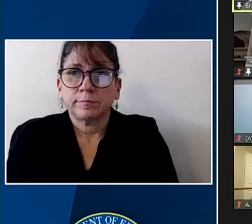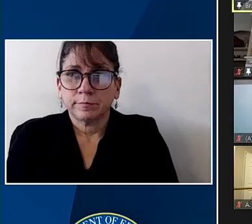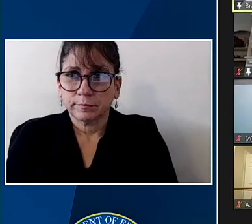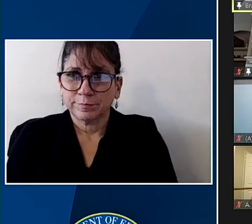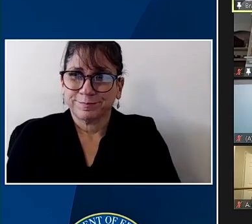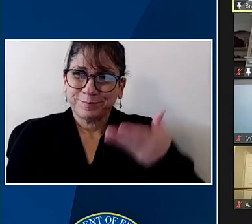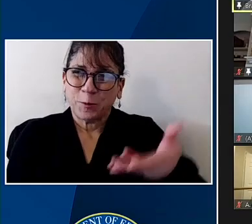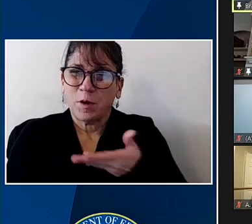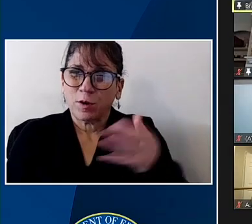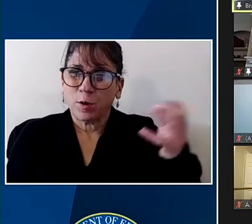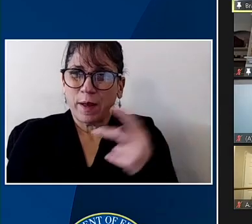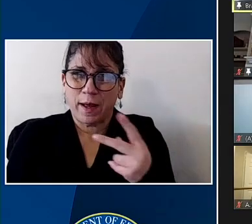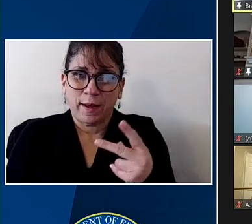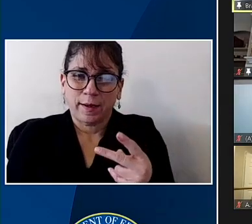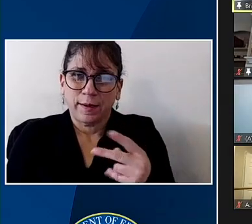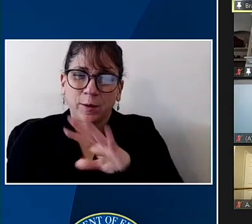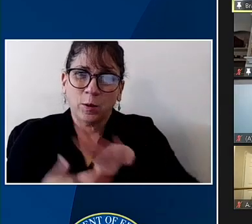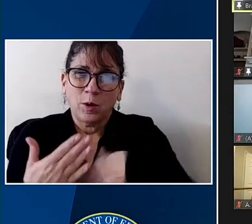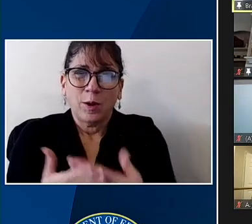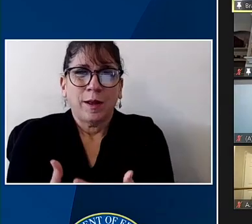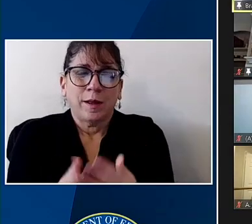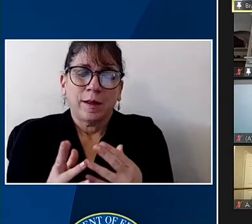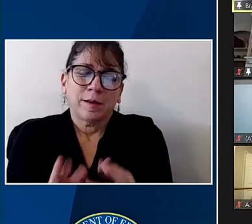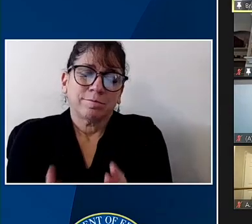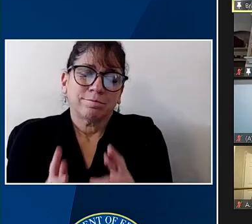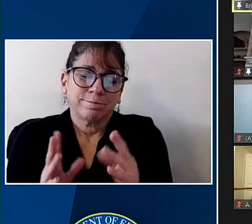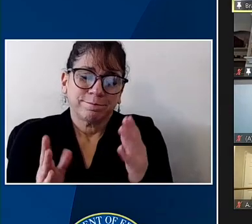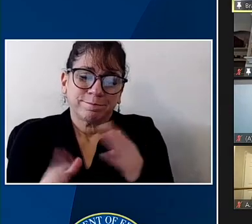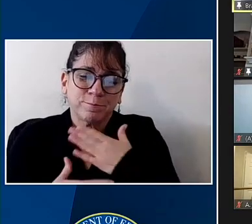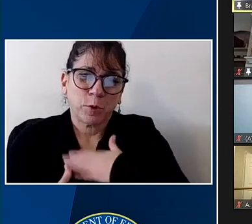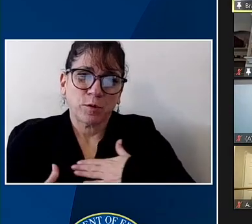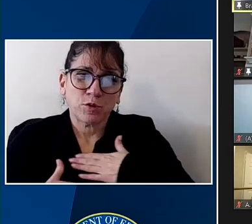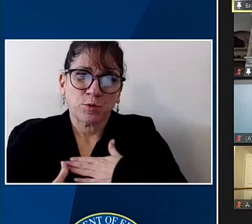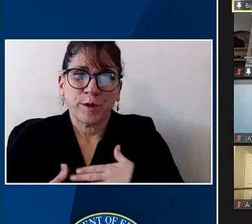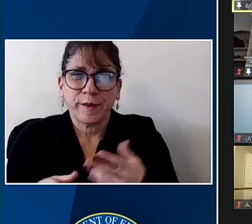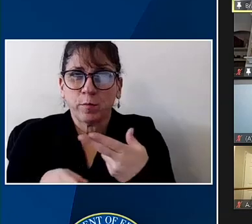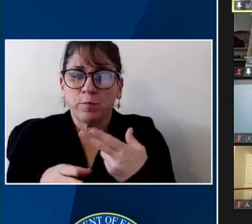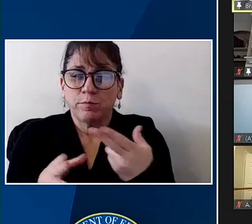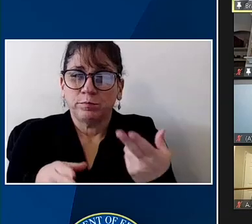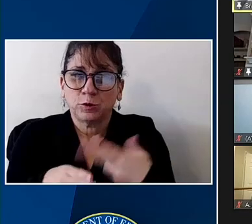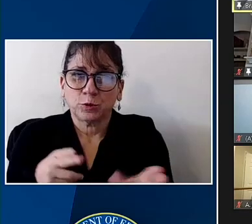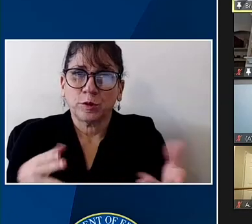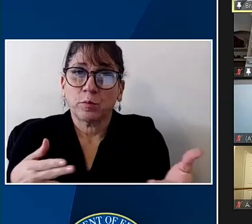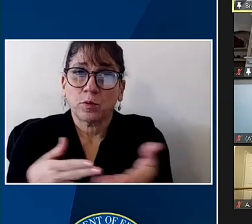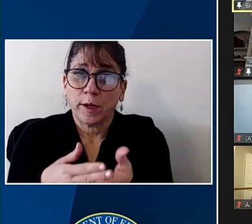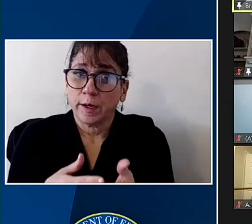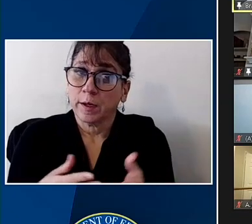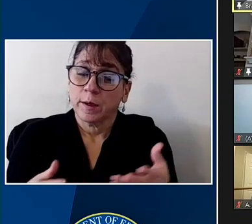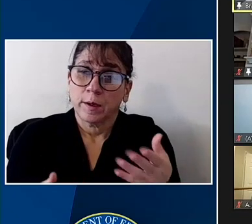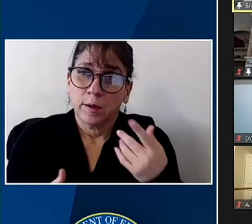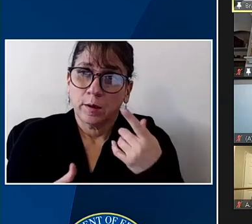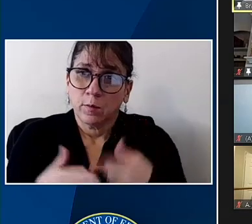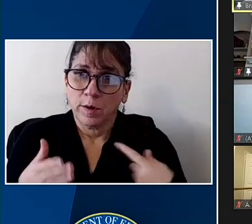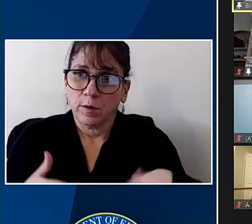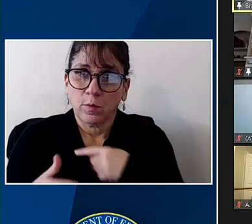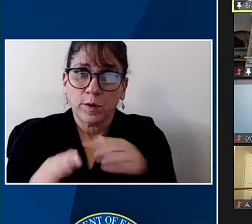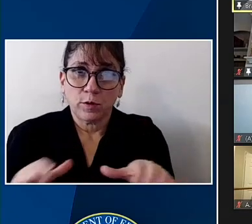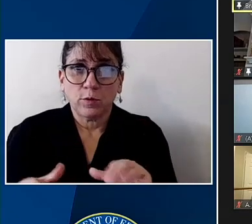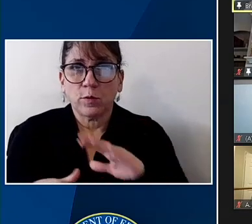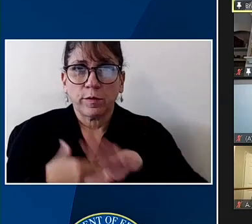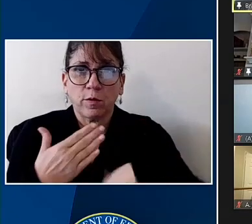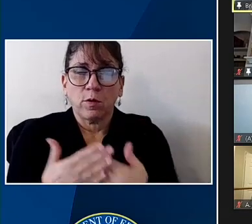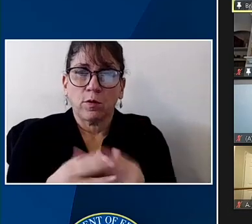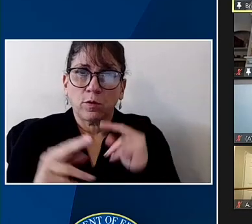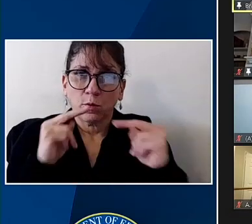Welcome back, everyone. I hope you enjoyed that very brief break. As we do in all negotiated rulemakings,